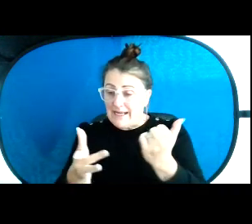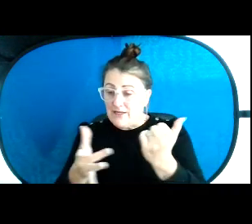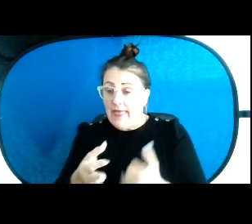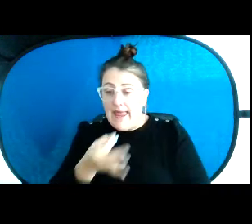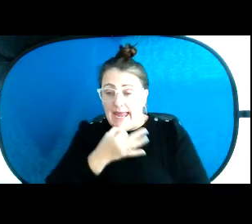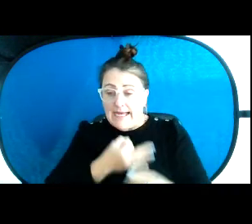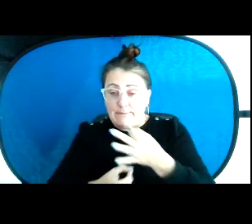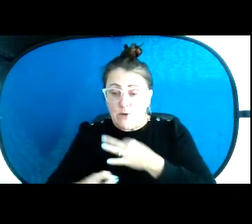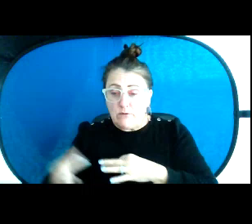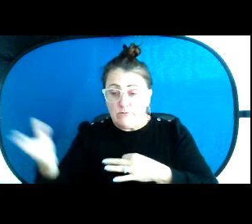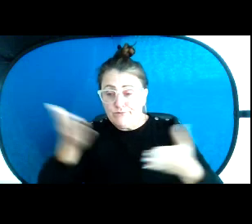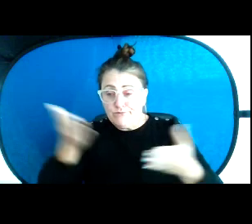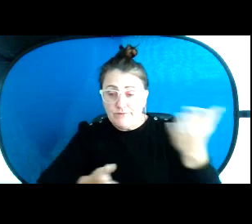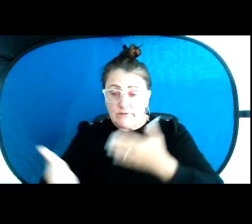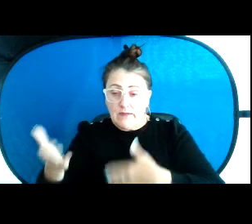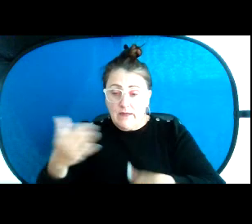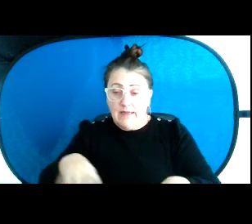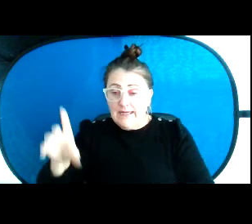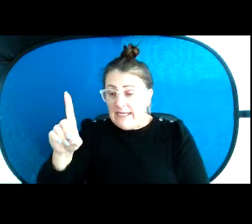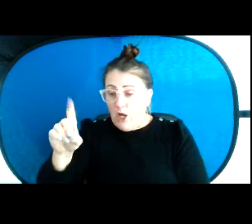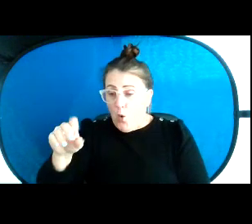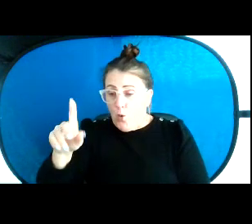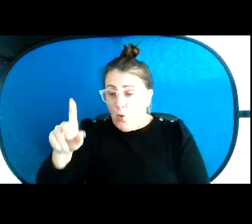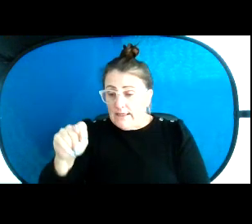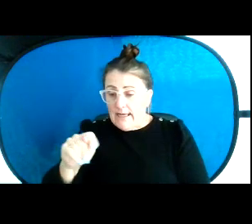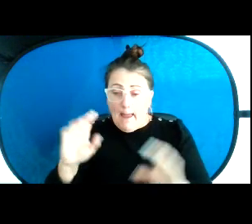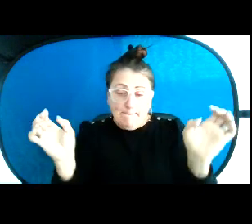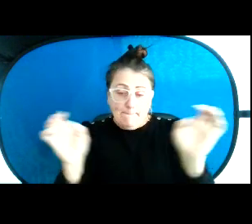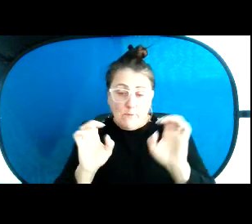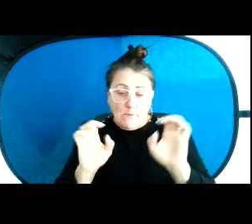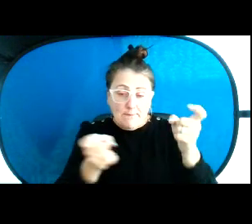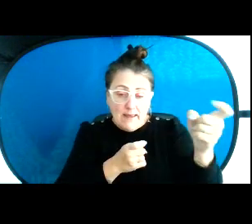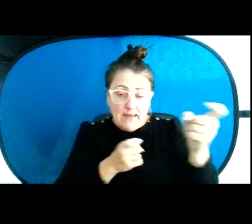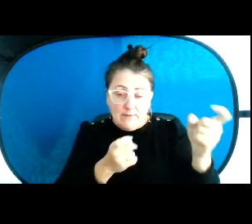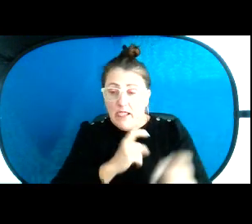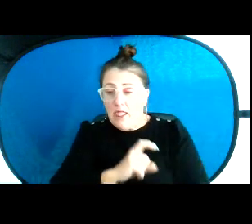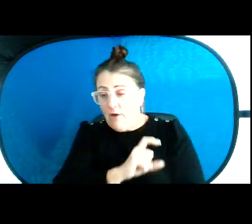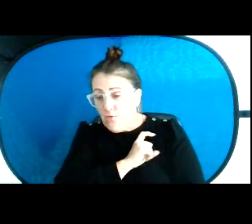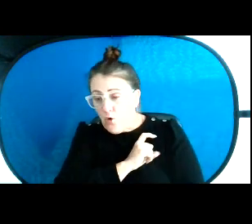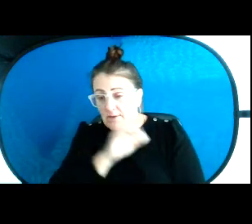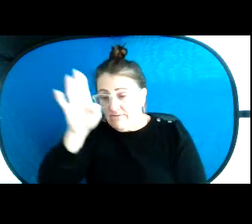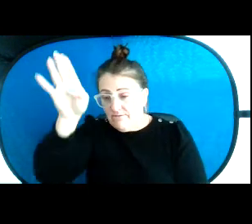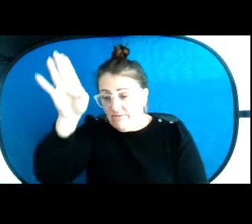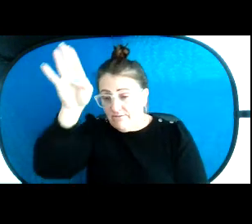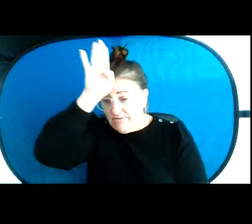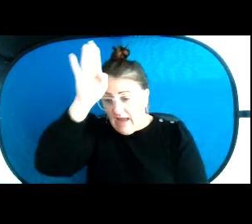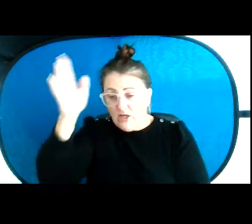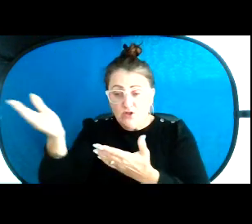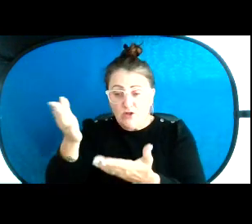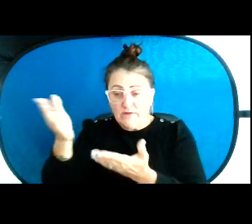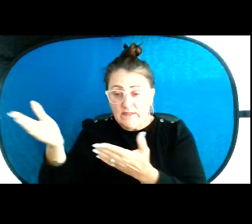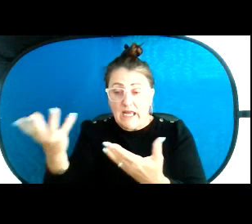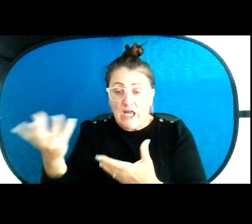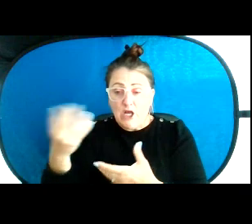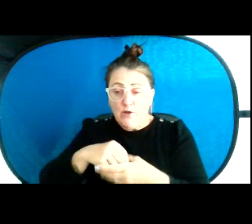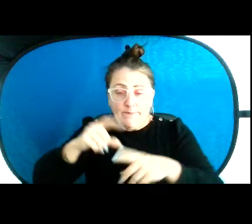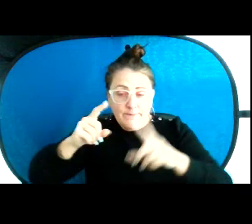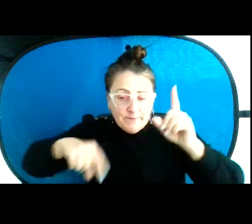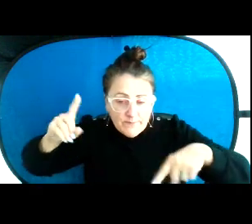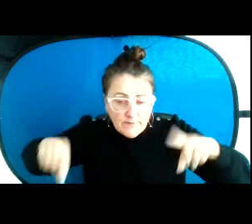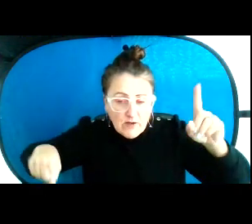of Transportation, emergency management, law enforcement, and fire services. It included various participants